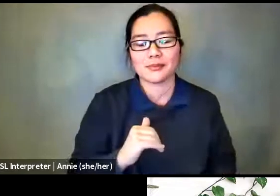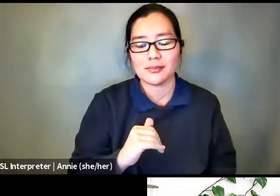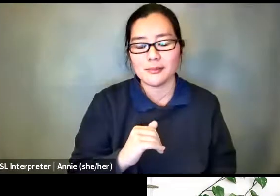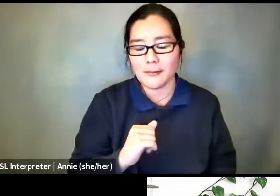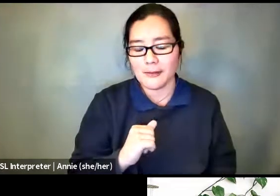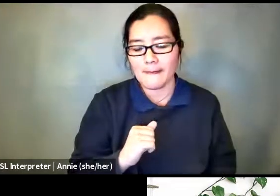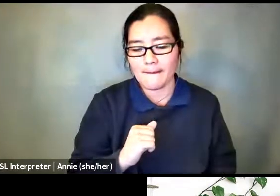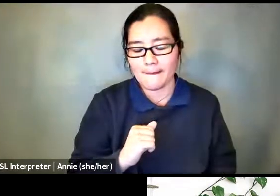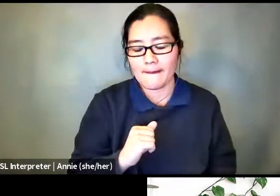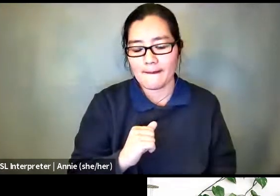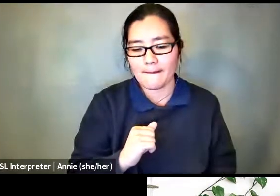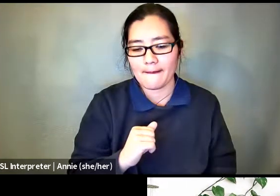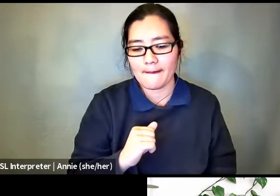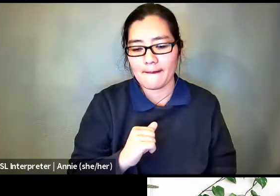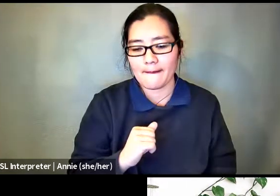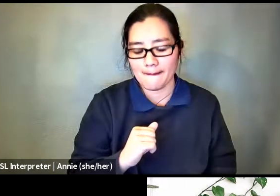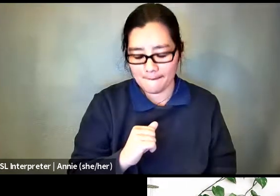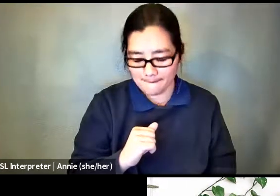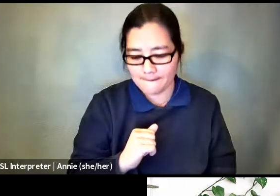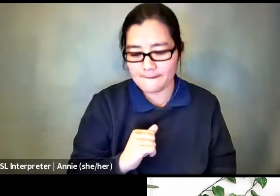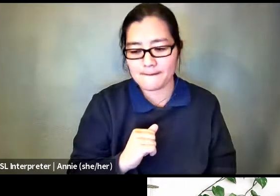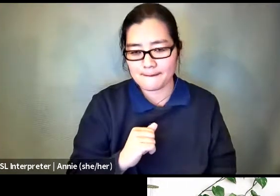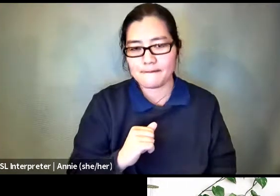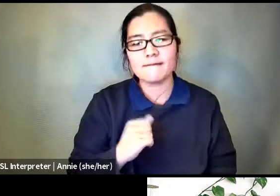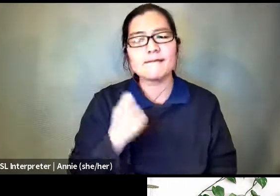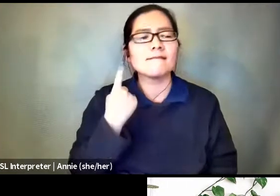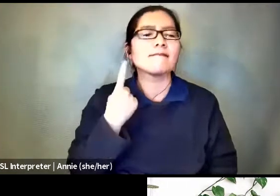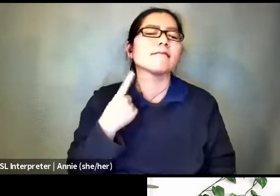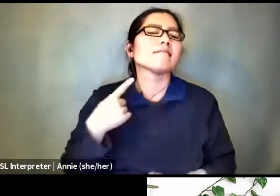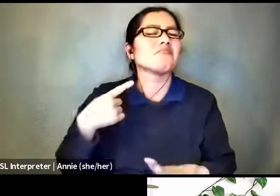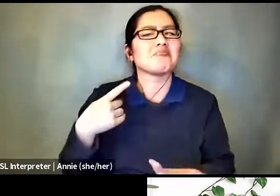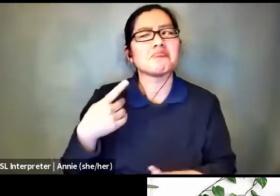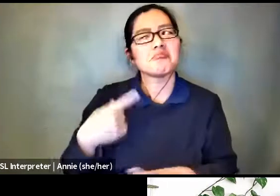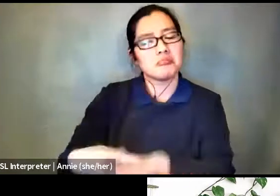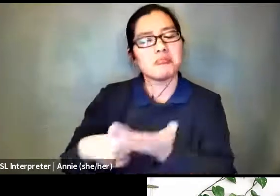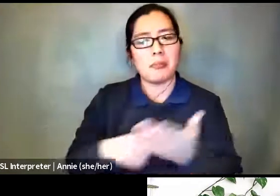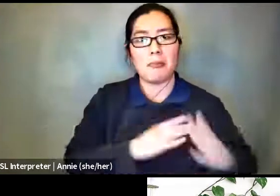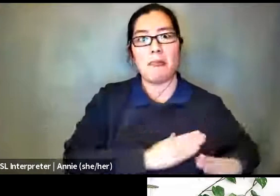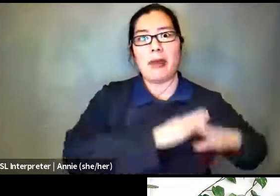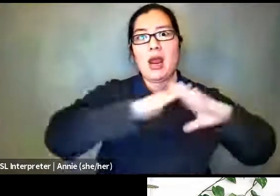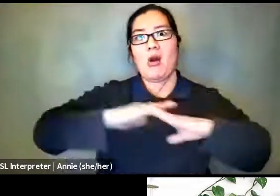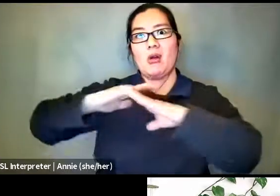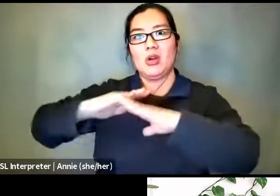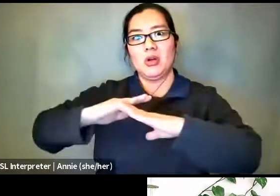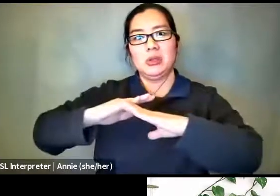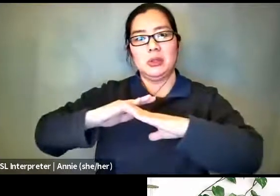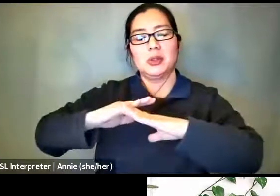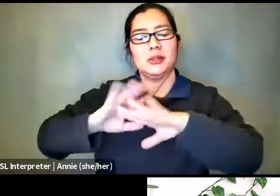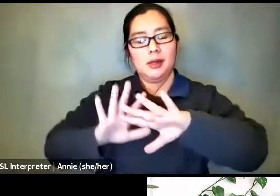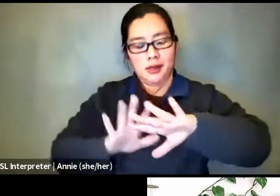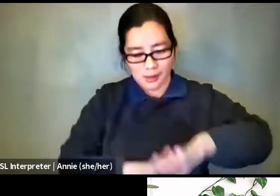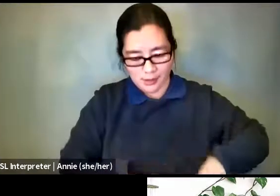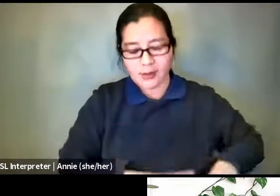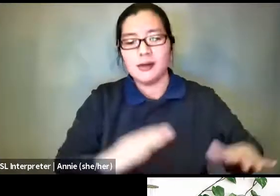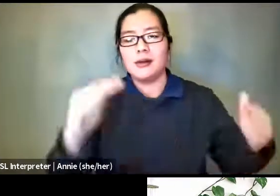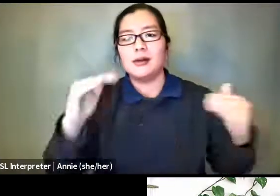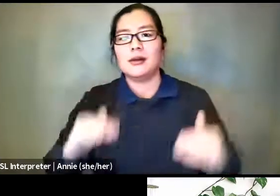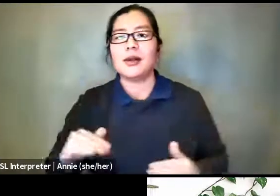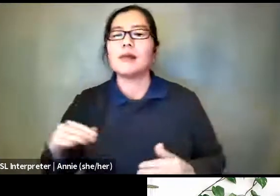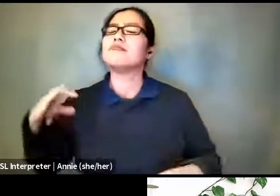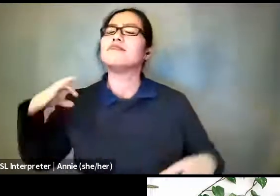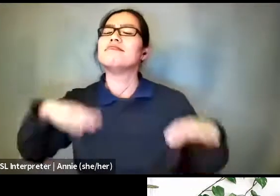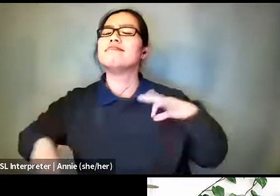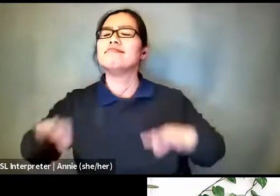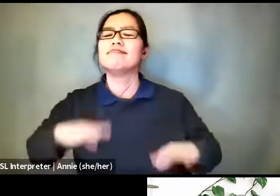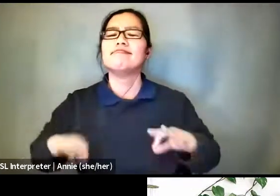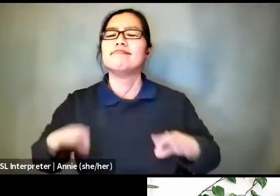So, we talked about the barriers. Let's talk about the benefits. The benefits for